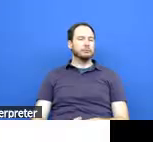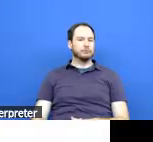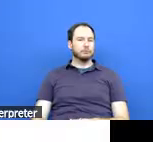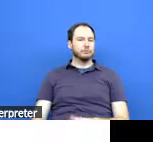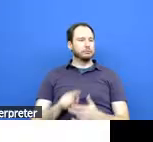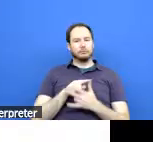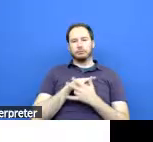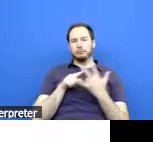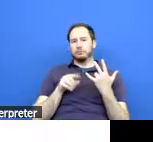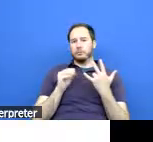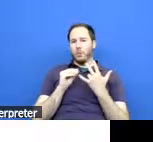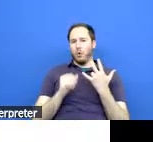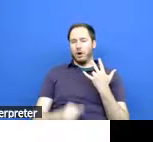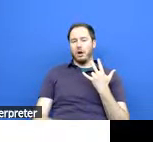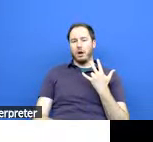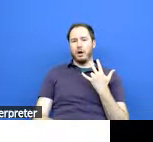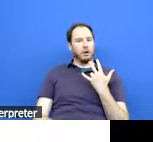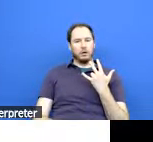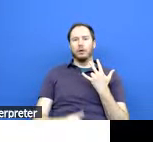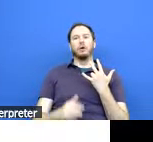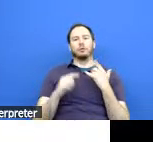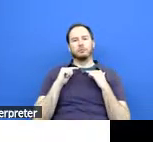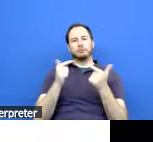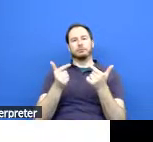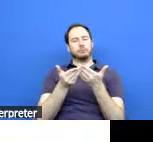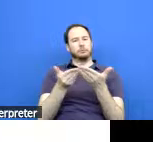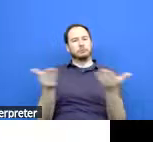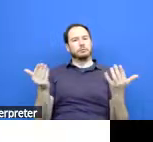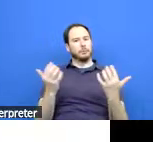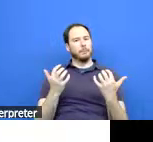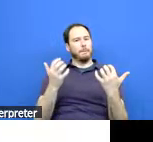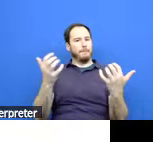Okay, any other questions from the town board? Then we're gonna open this up to the public.